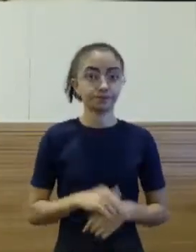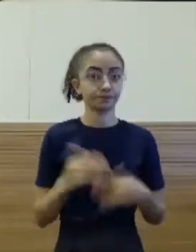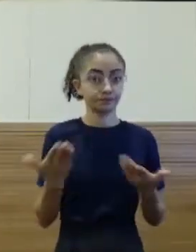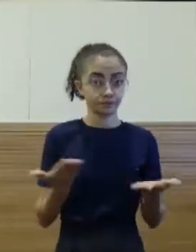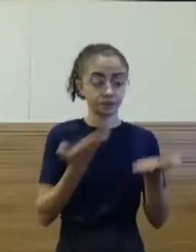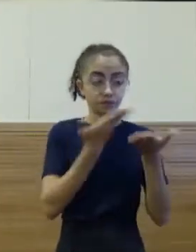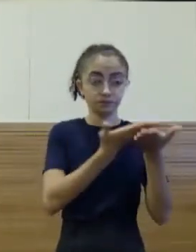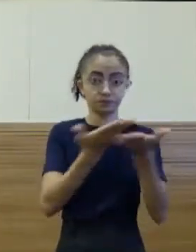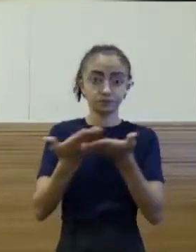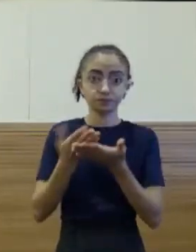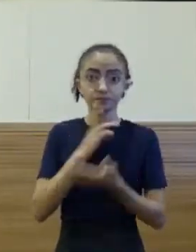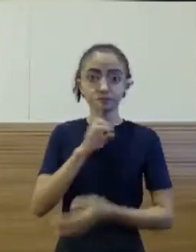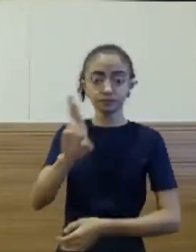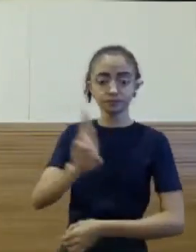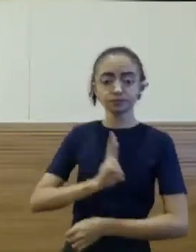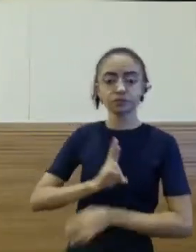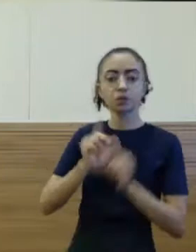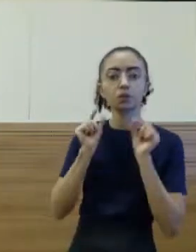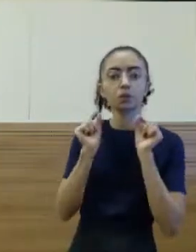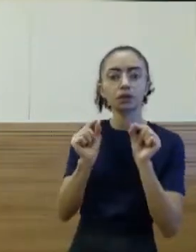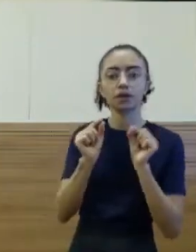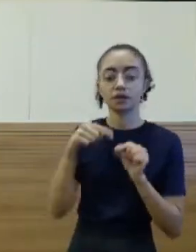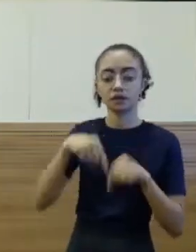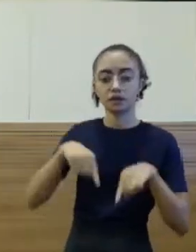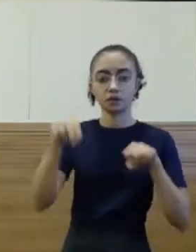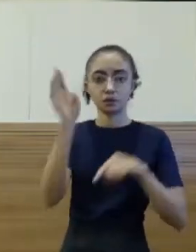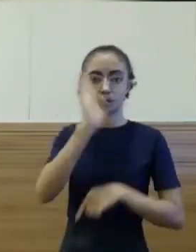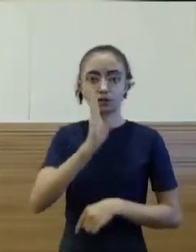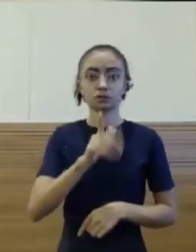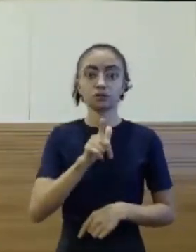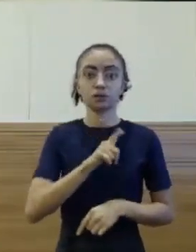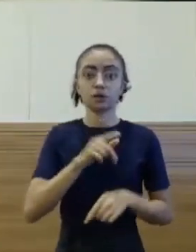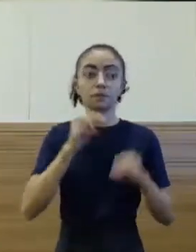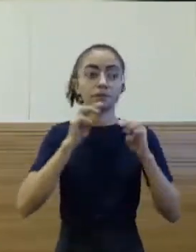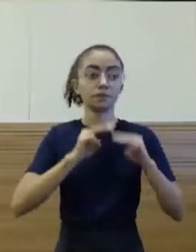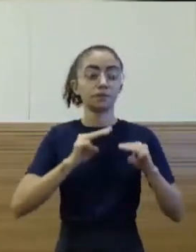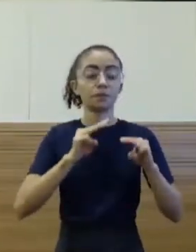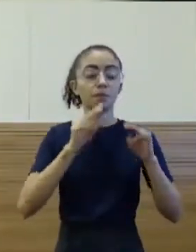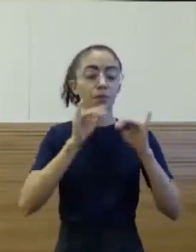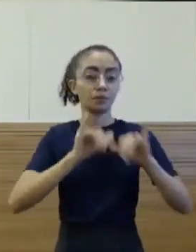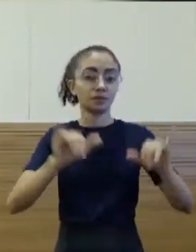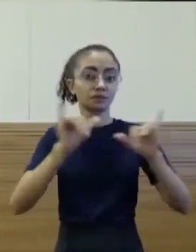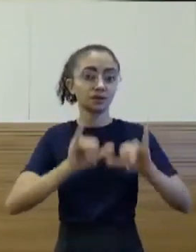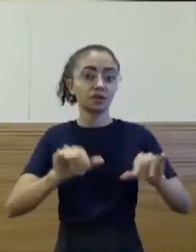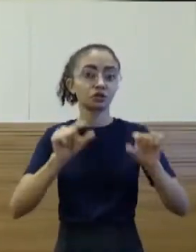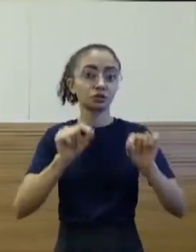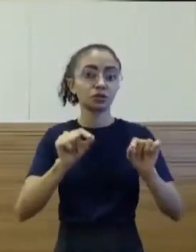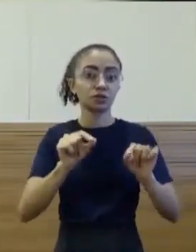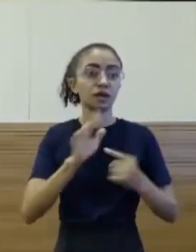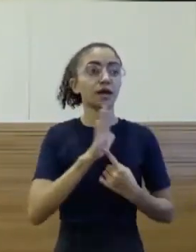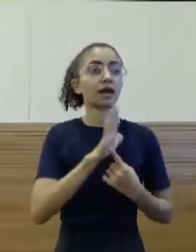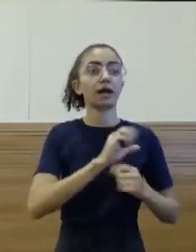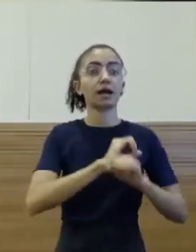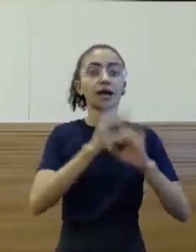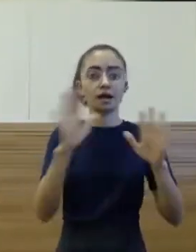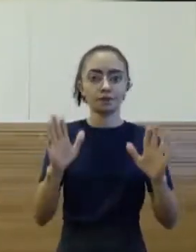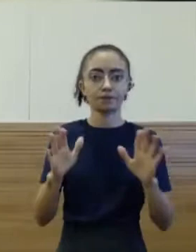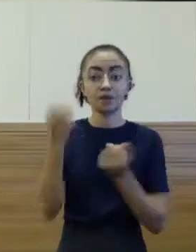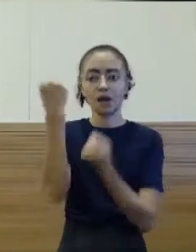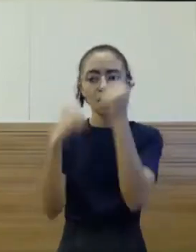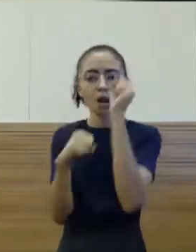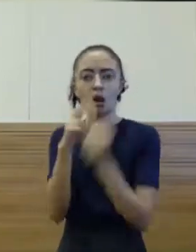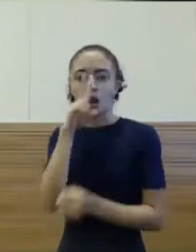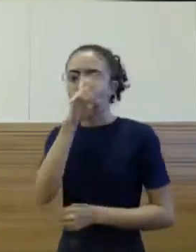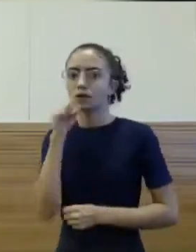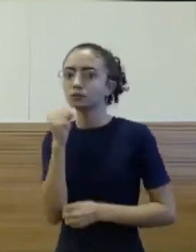What those studies have shown us, well, here in Brazil, we have an explicit message is not to feed ultra processed